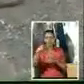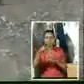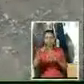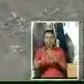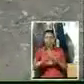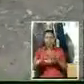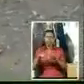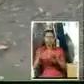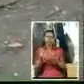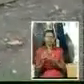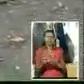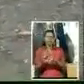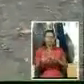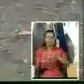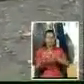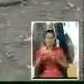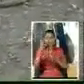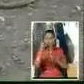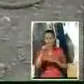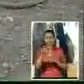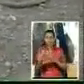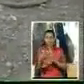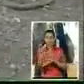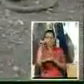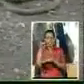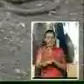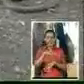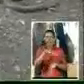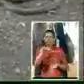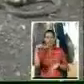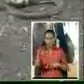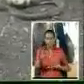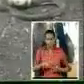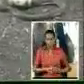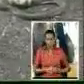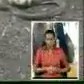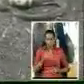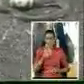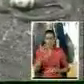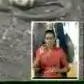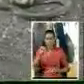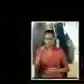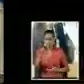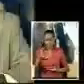the very time when the snake was cut off. Spring TV, ZBC News, Mutare.